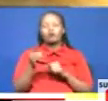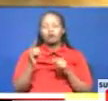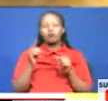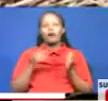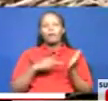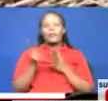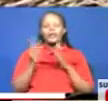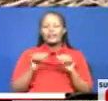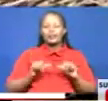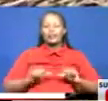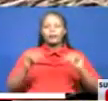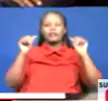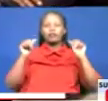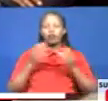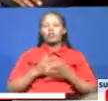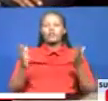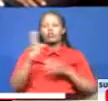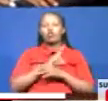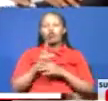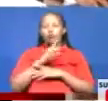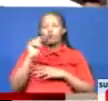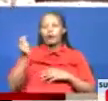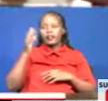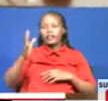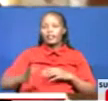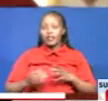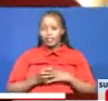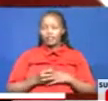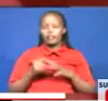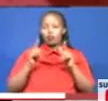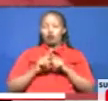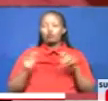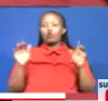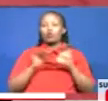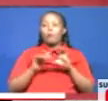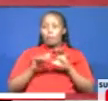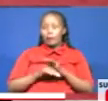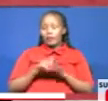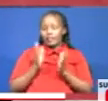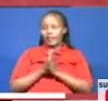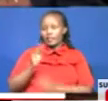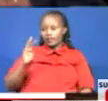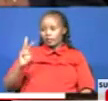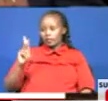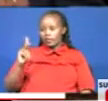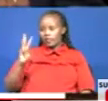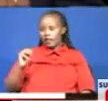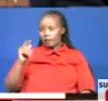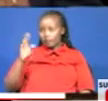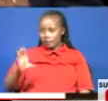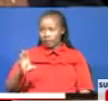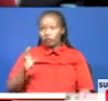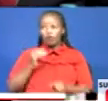goods consumed by Kenyans. During the meeting, members of the Cabinet said KNTC will leverage on its infrastructure